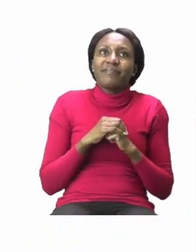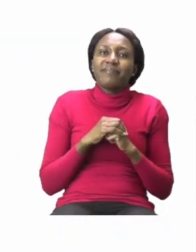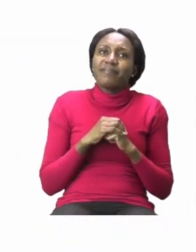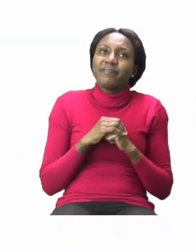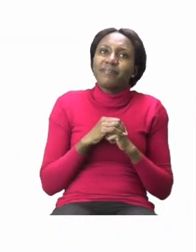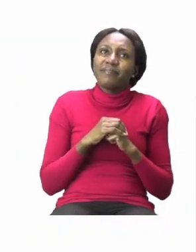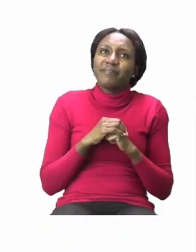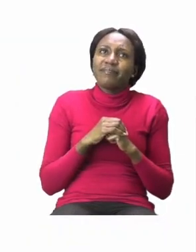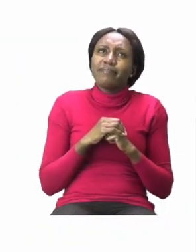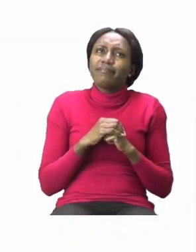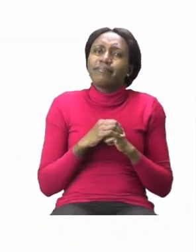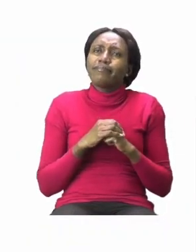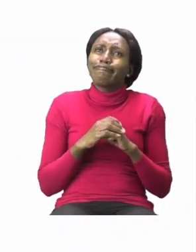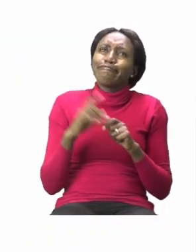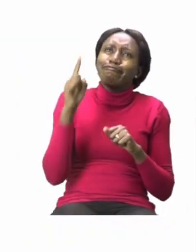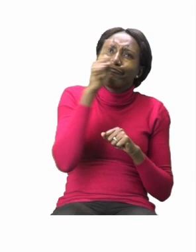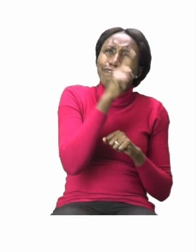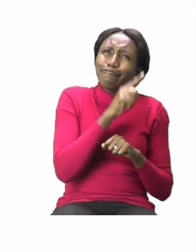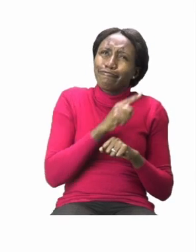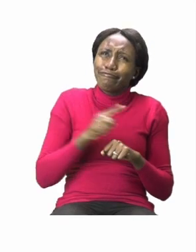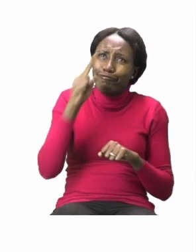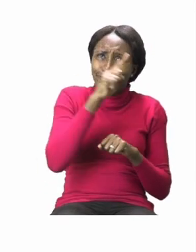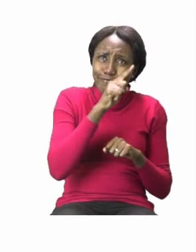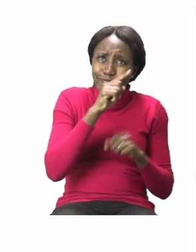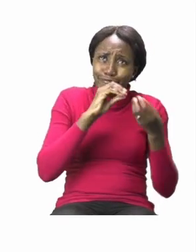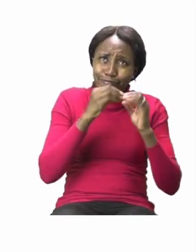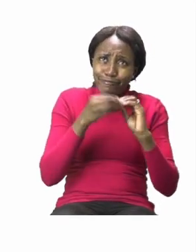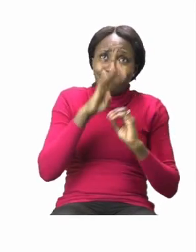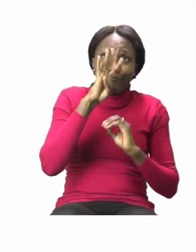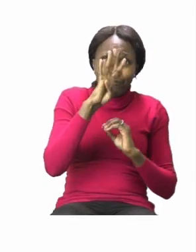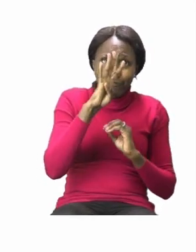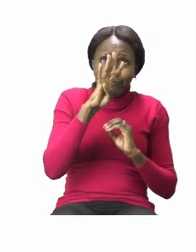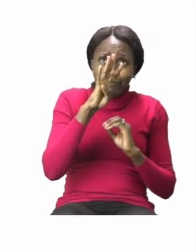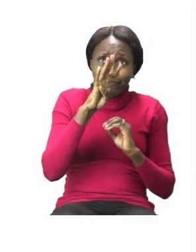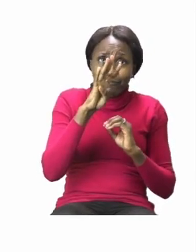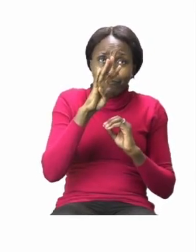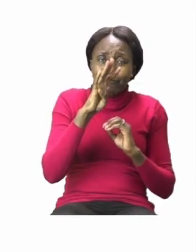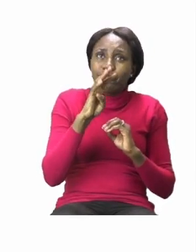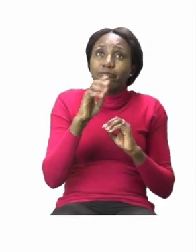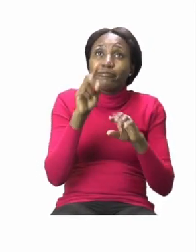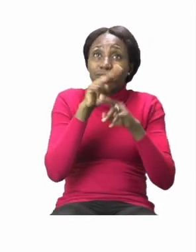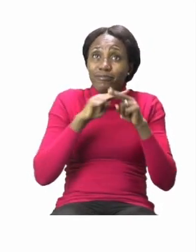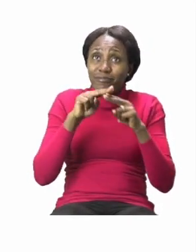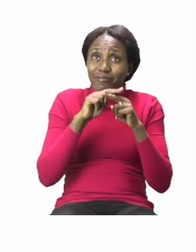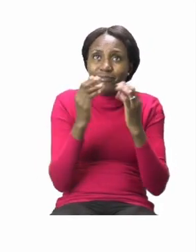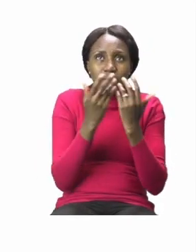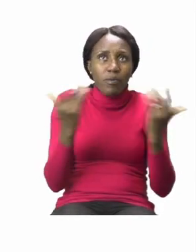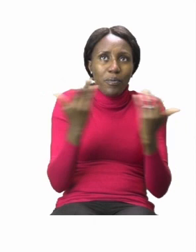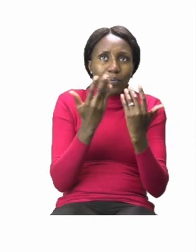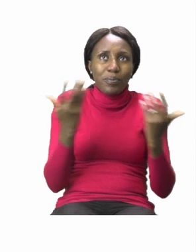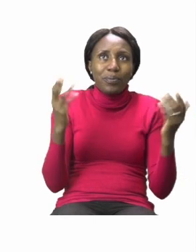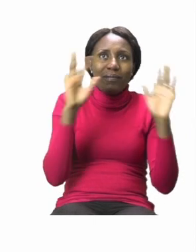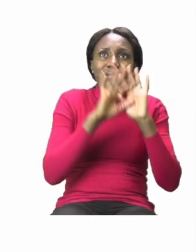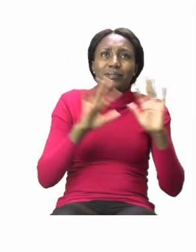we are going to circle all the 4s we can see with a green color. Now there